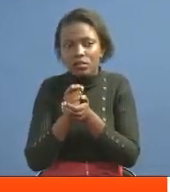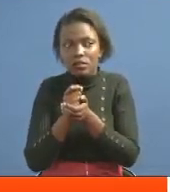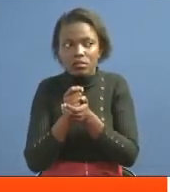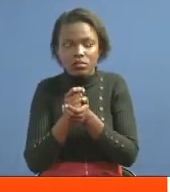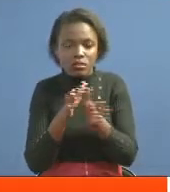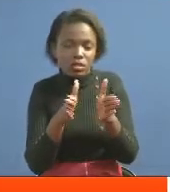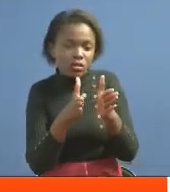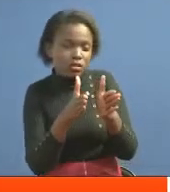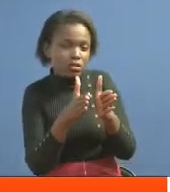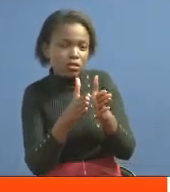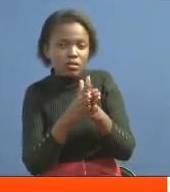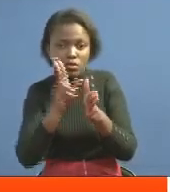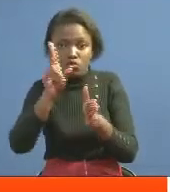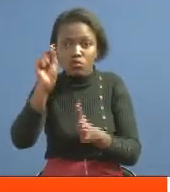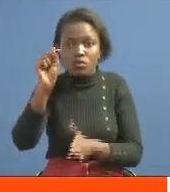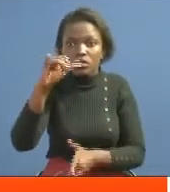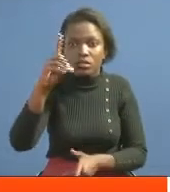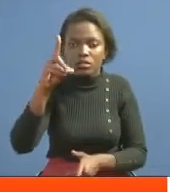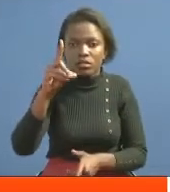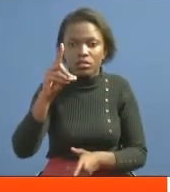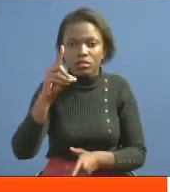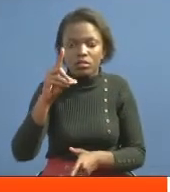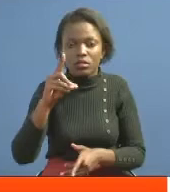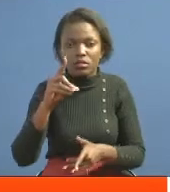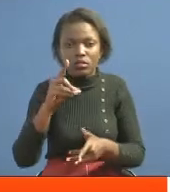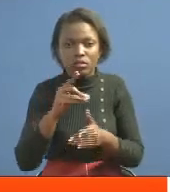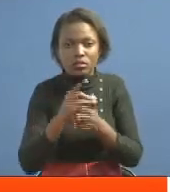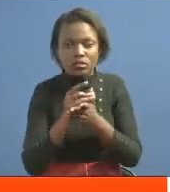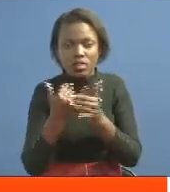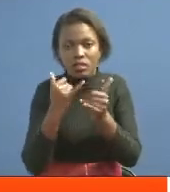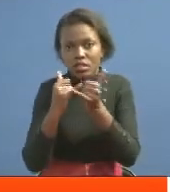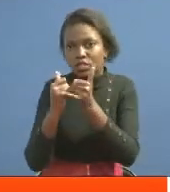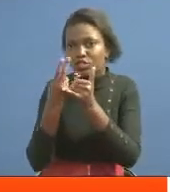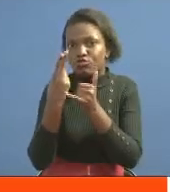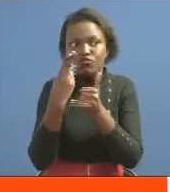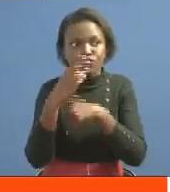to victims, adding that it was jeopardizing the gains made in the last two decades.